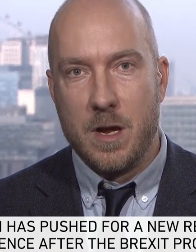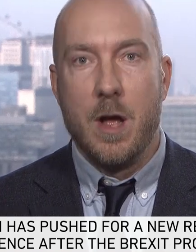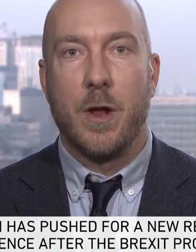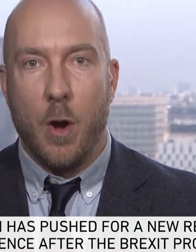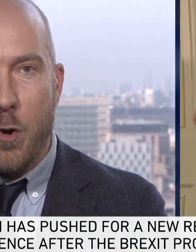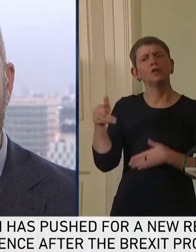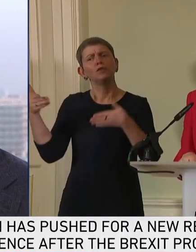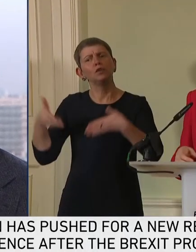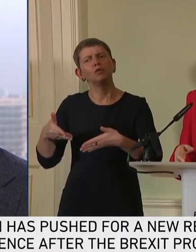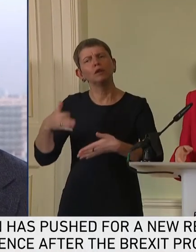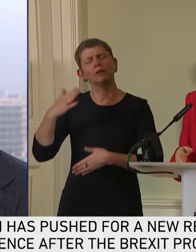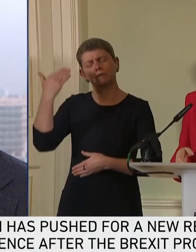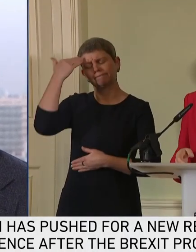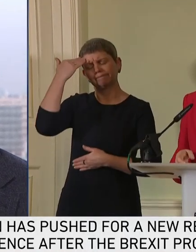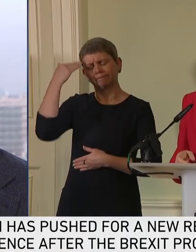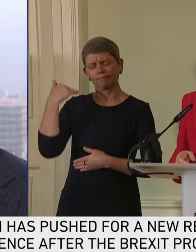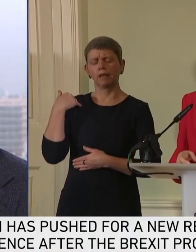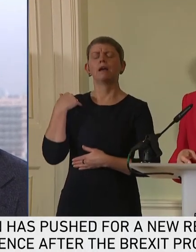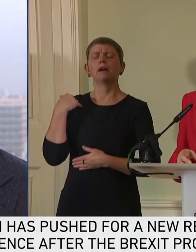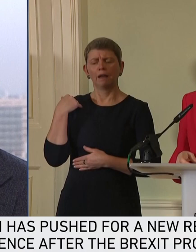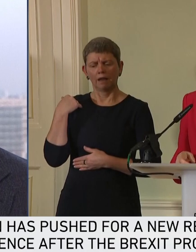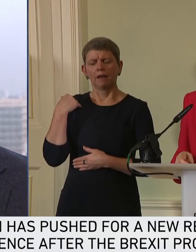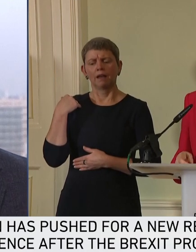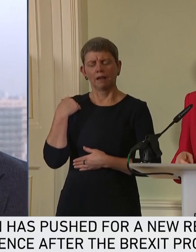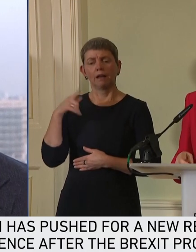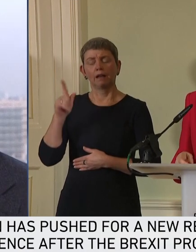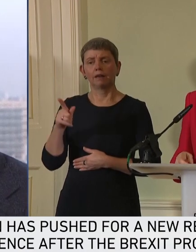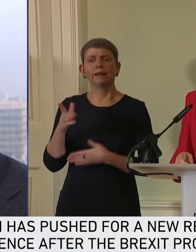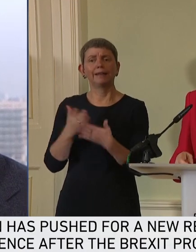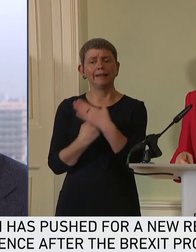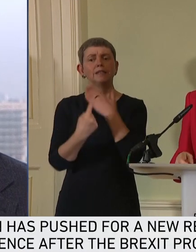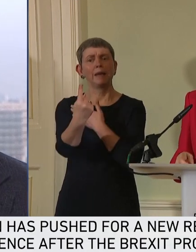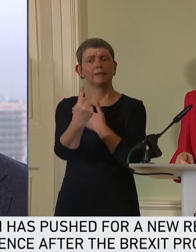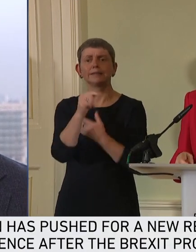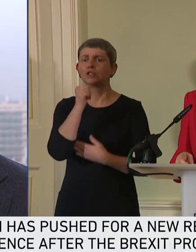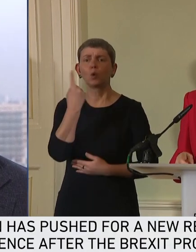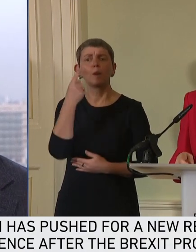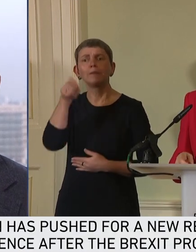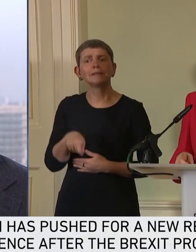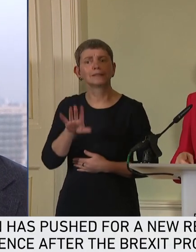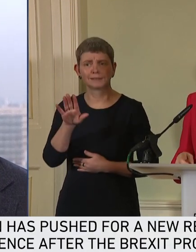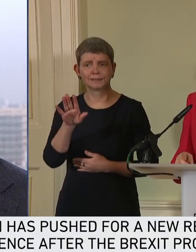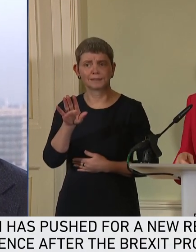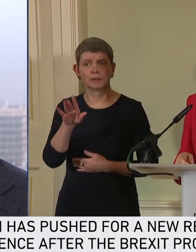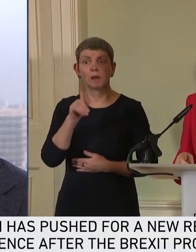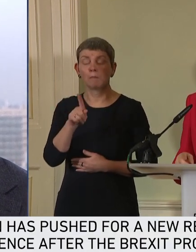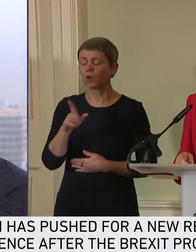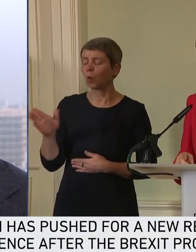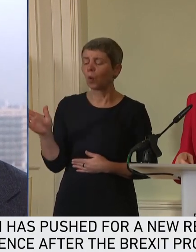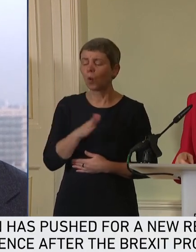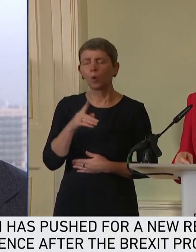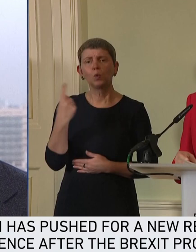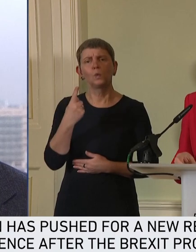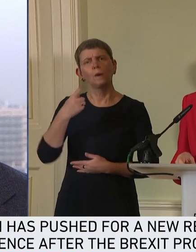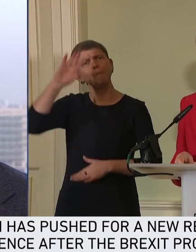Sturgeon, the longest-serving First Minister of Scotland. She said that stepping down was a